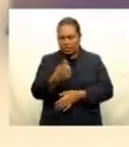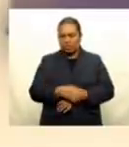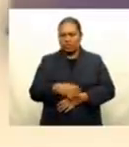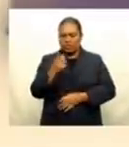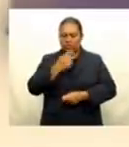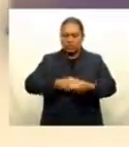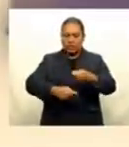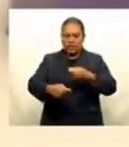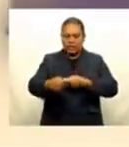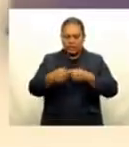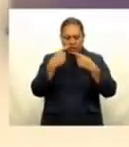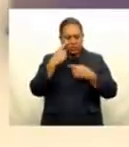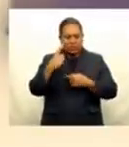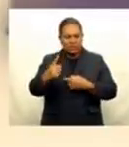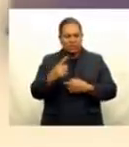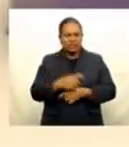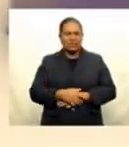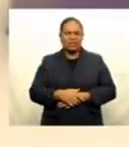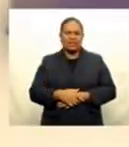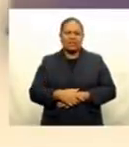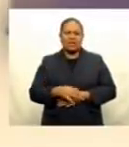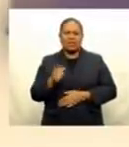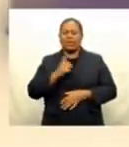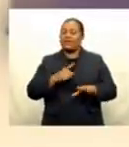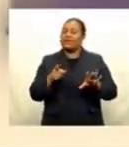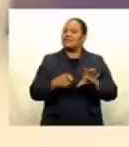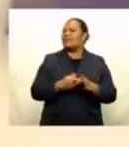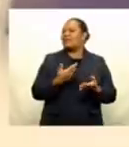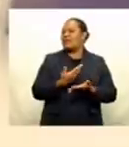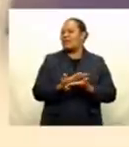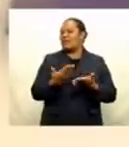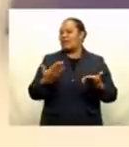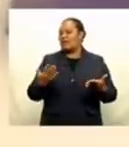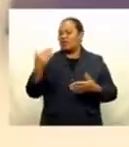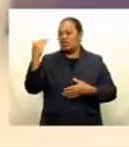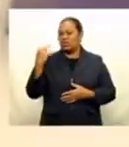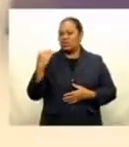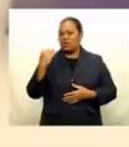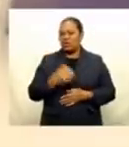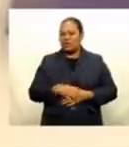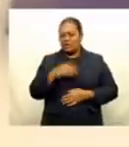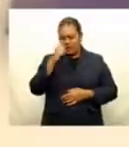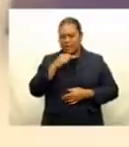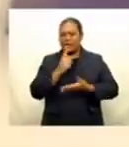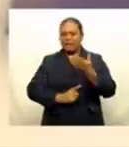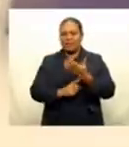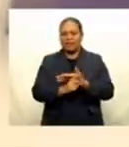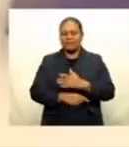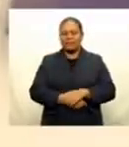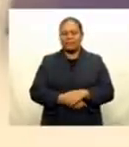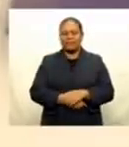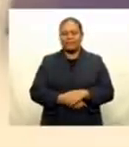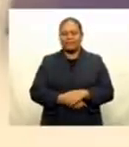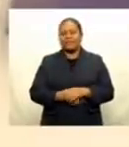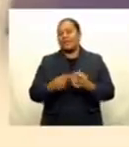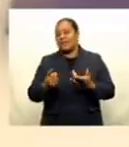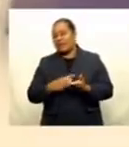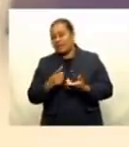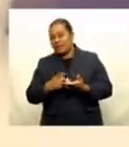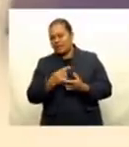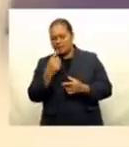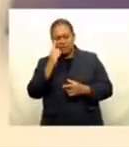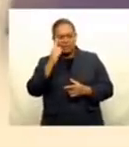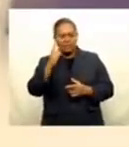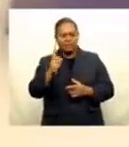traders looking to glean an insight into just how short-term growing price pressure may be. Another miss of lofty